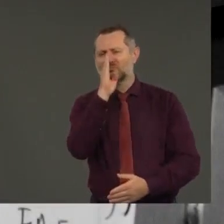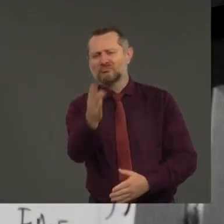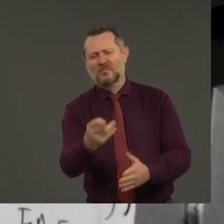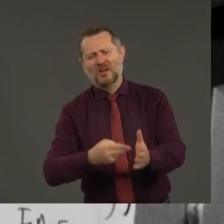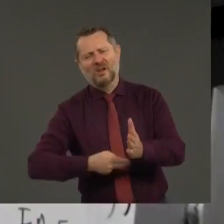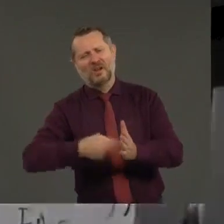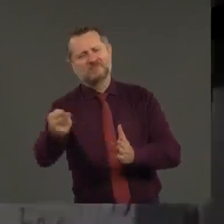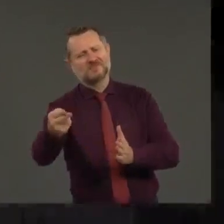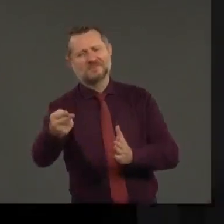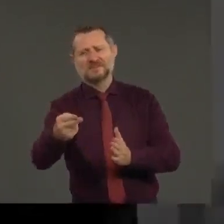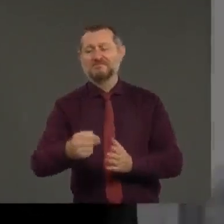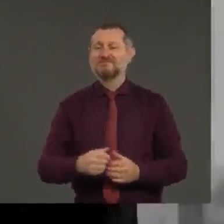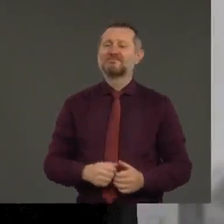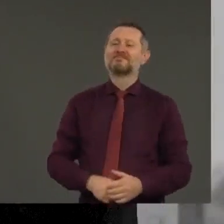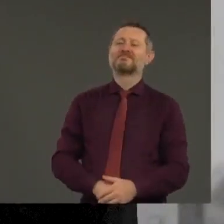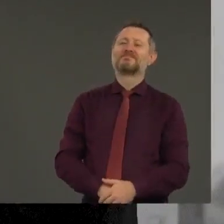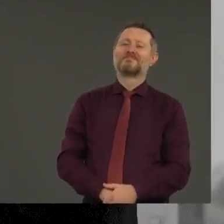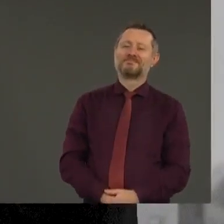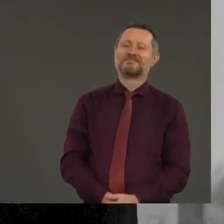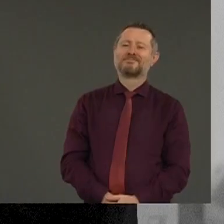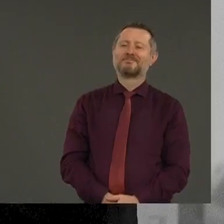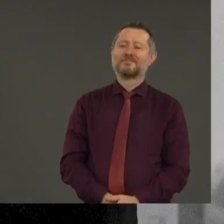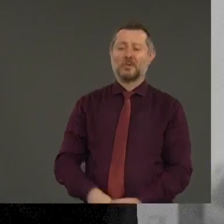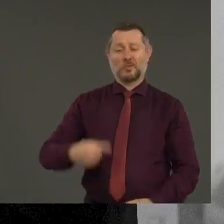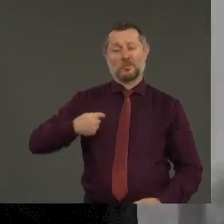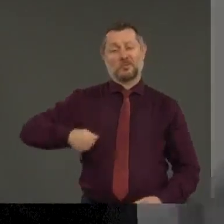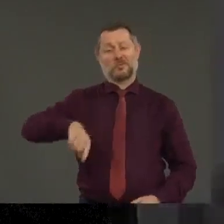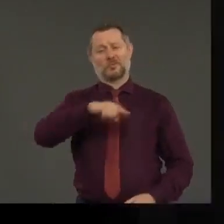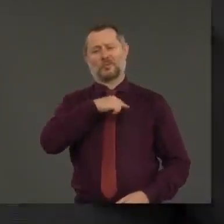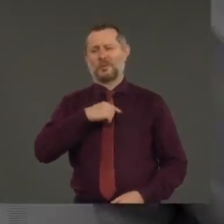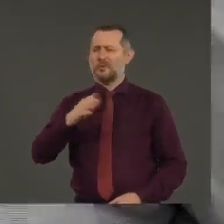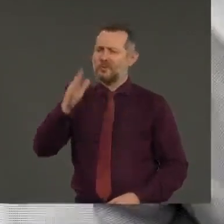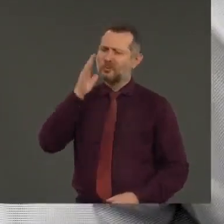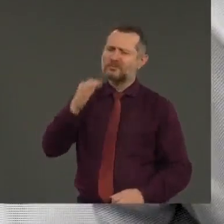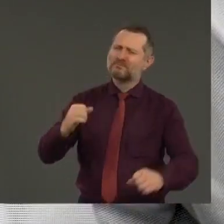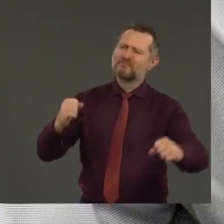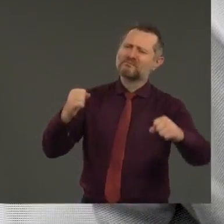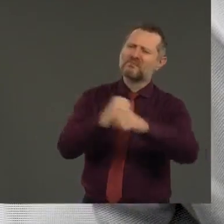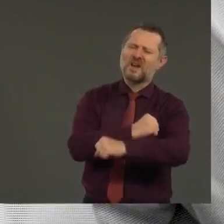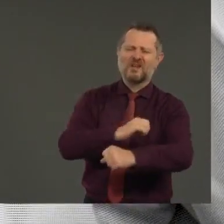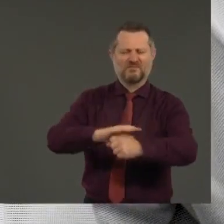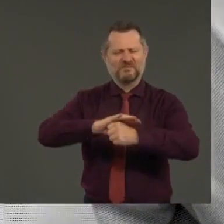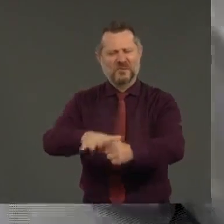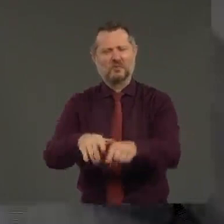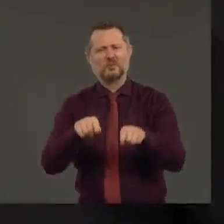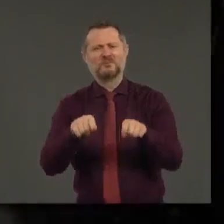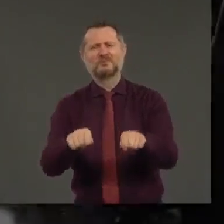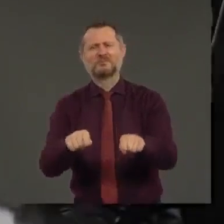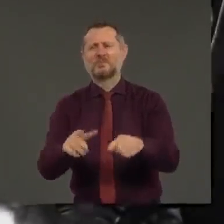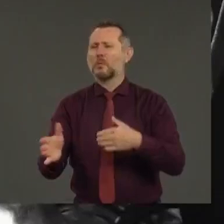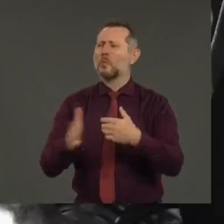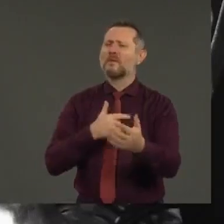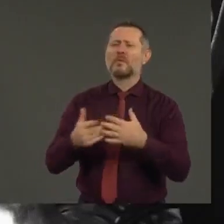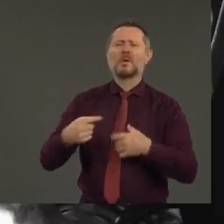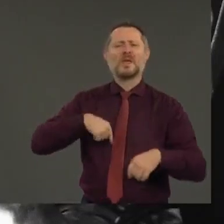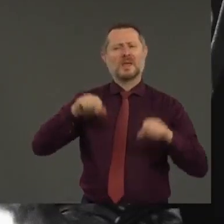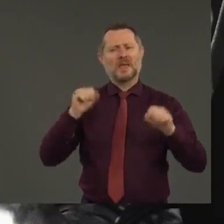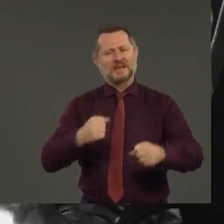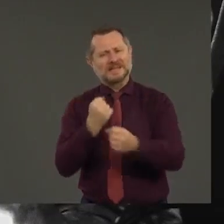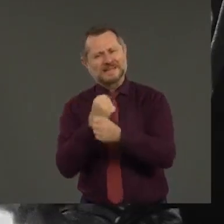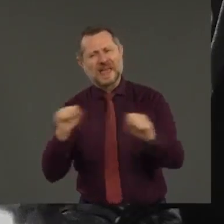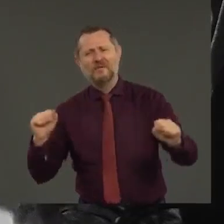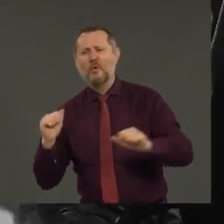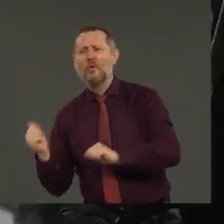the way I know it. We are going to fight every way we can to save every